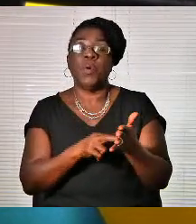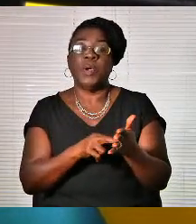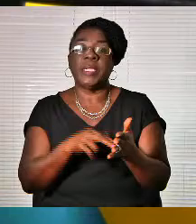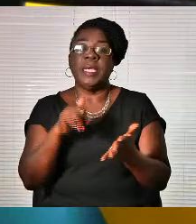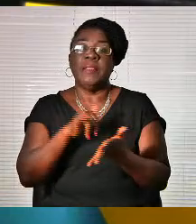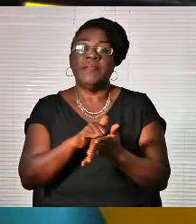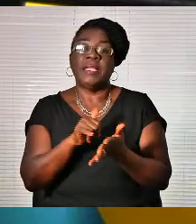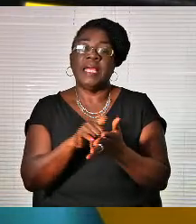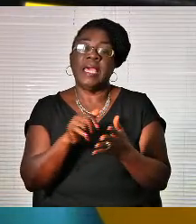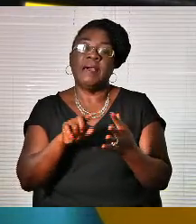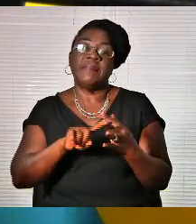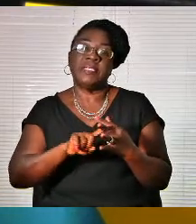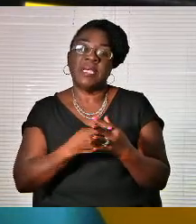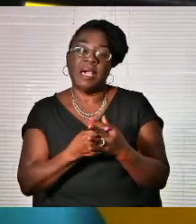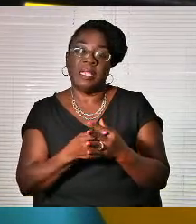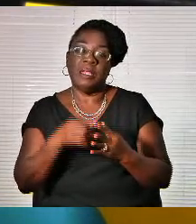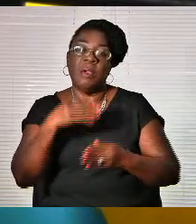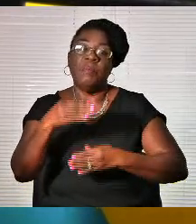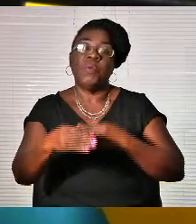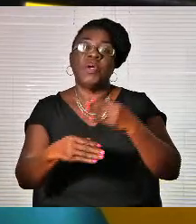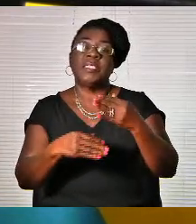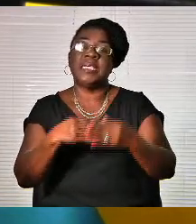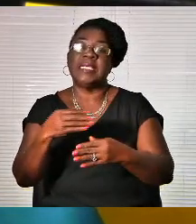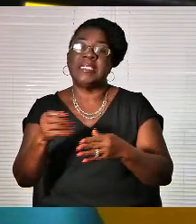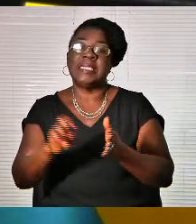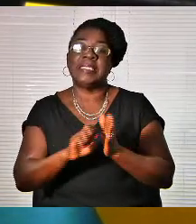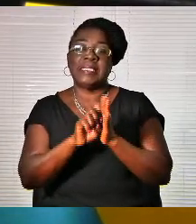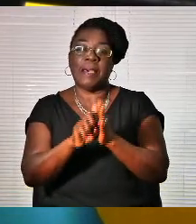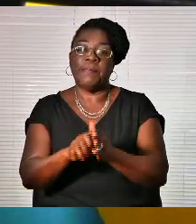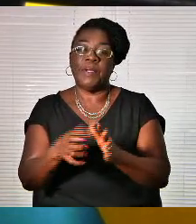begun processing samples as of today.